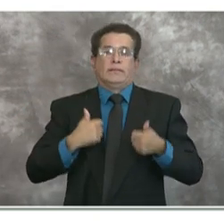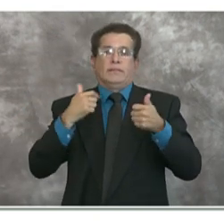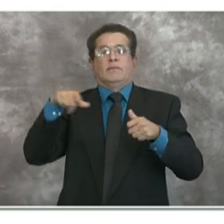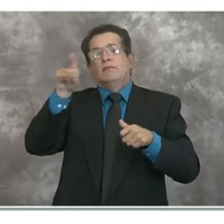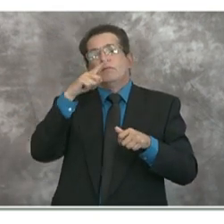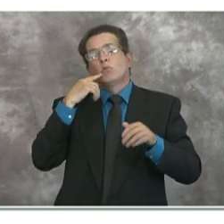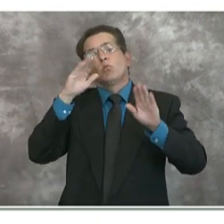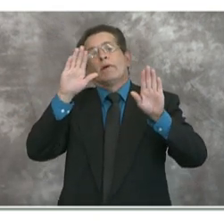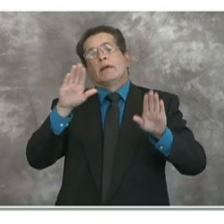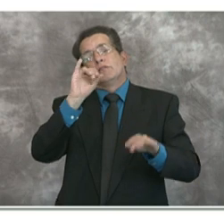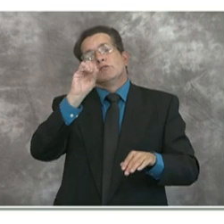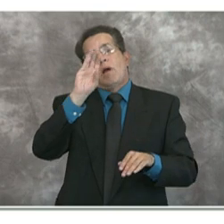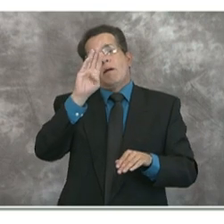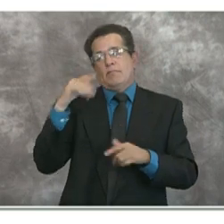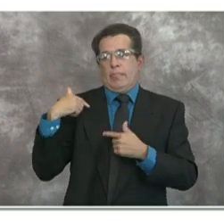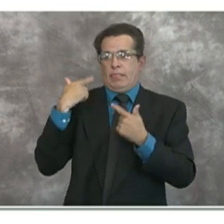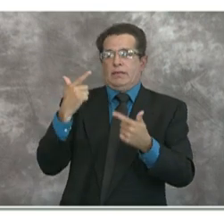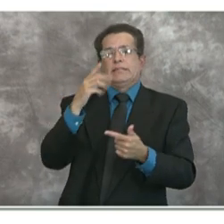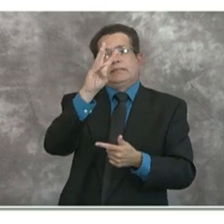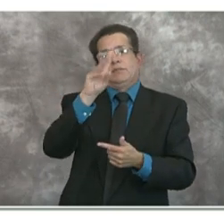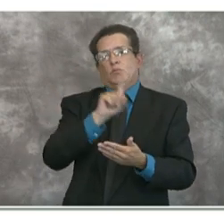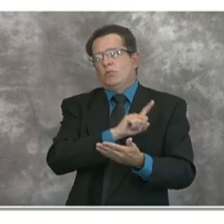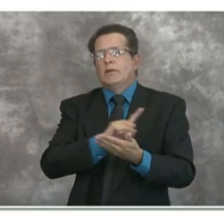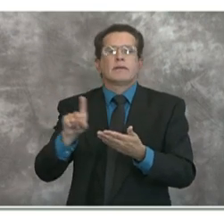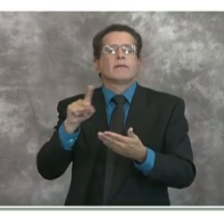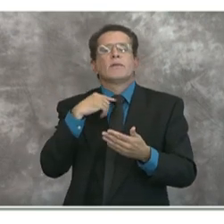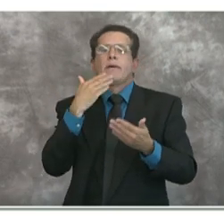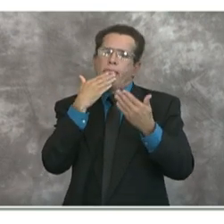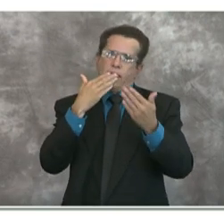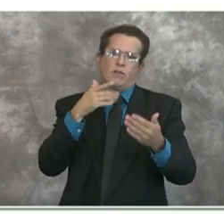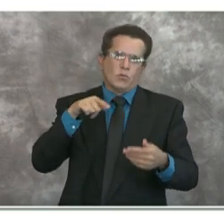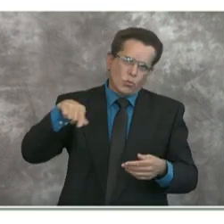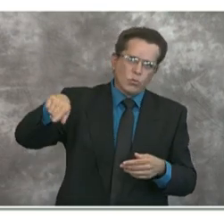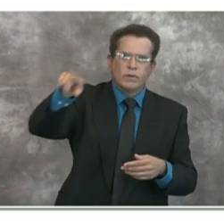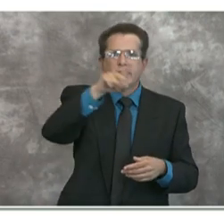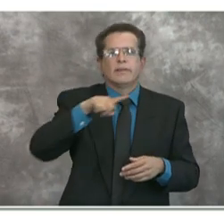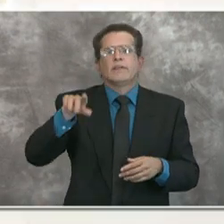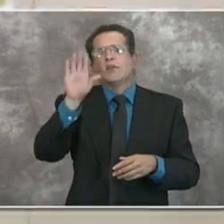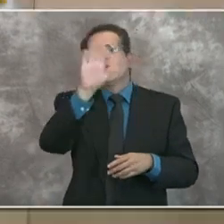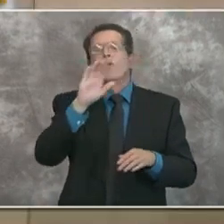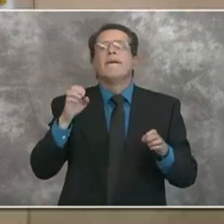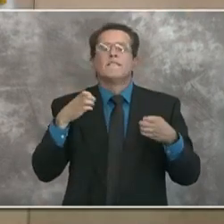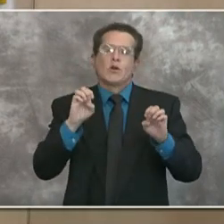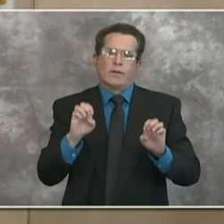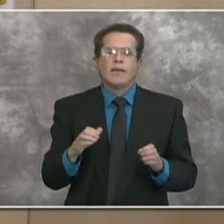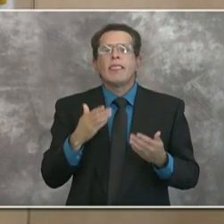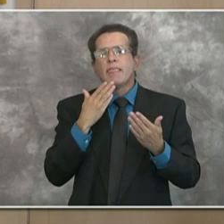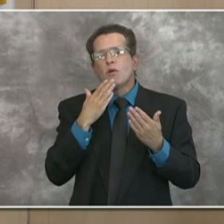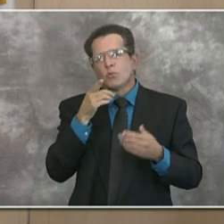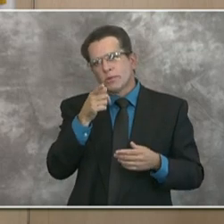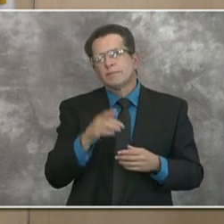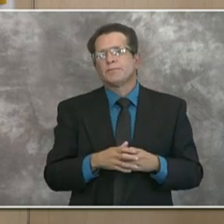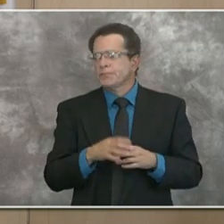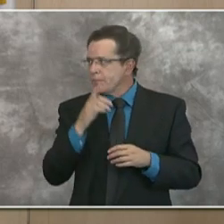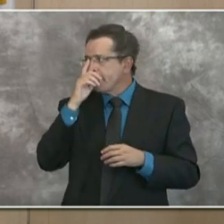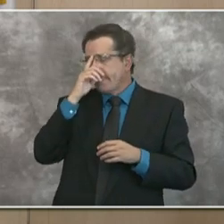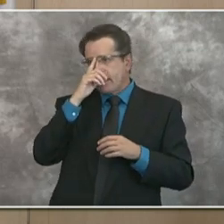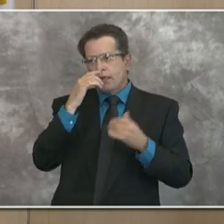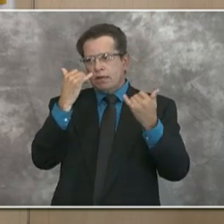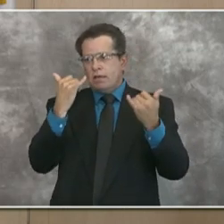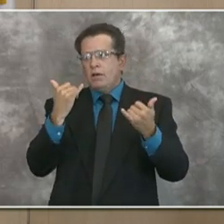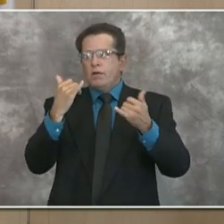job over the past 6 weeks, and we thank you for all of your effort. Now,